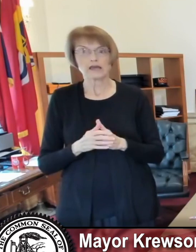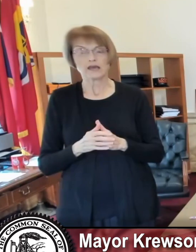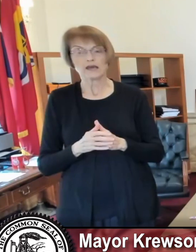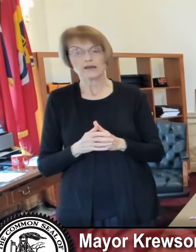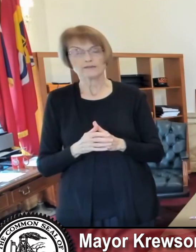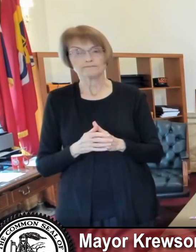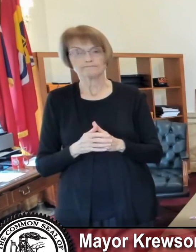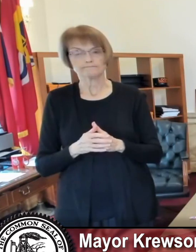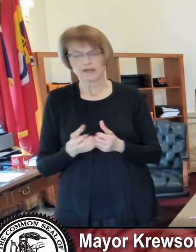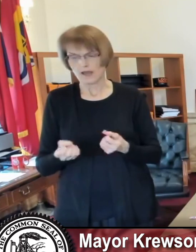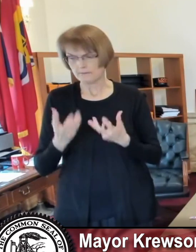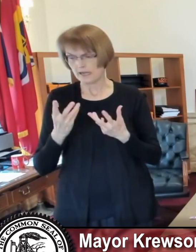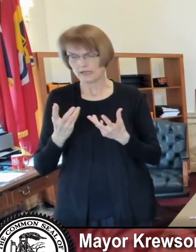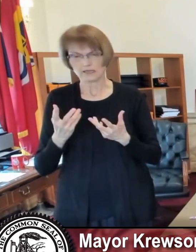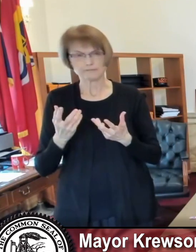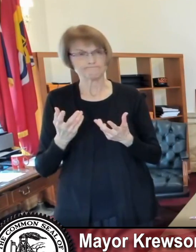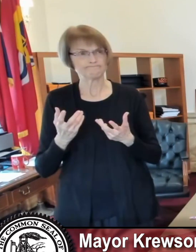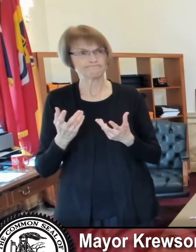what is it?